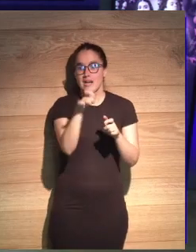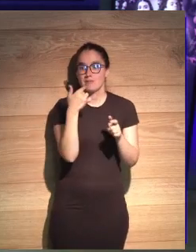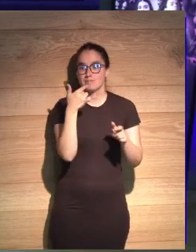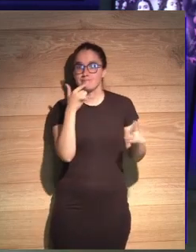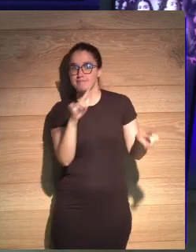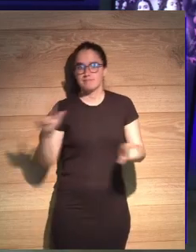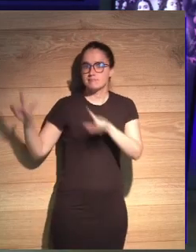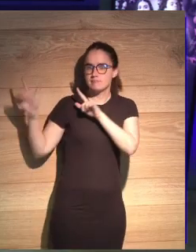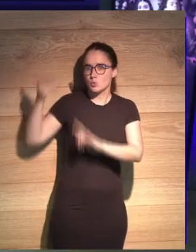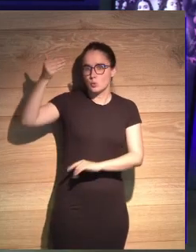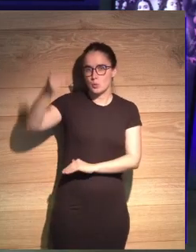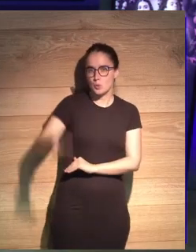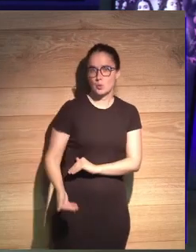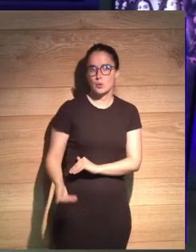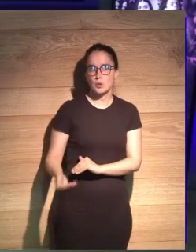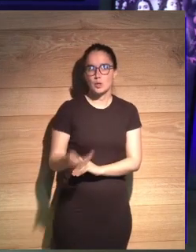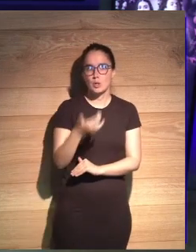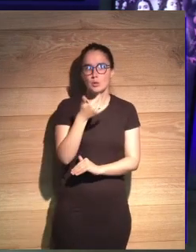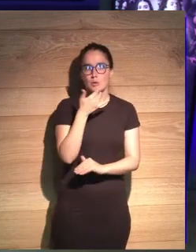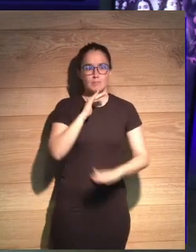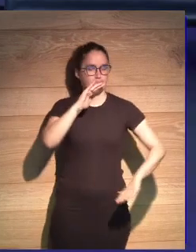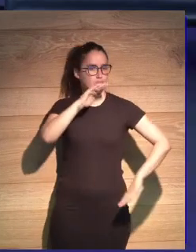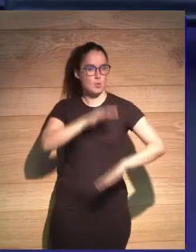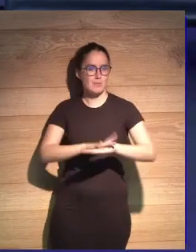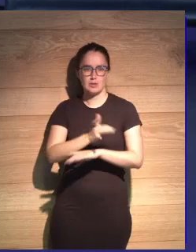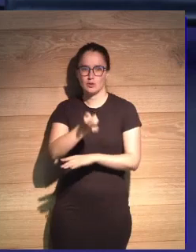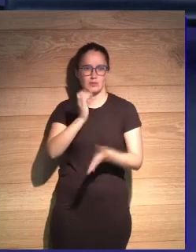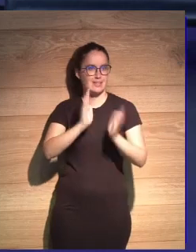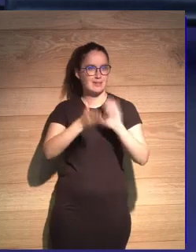And therefore, all these terms are key.